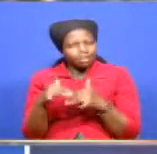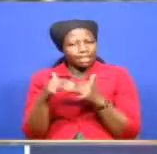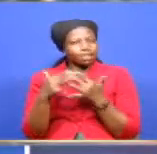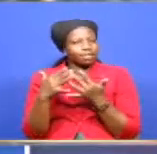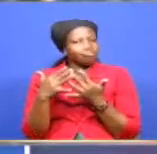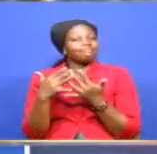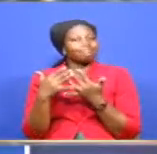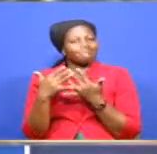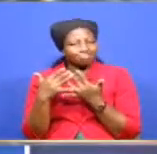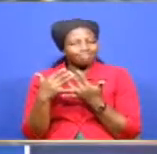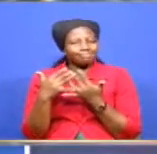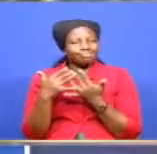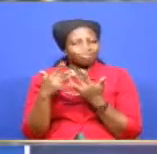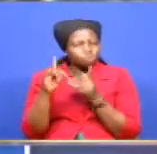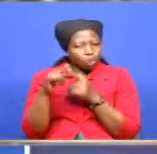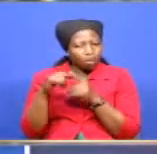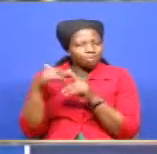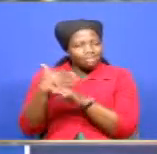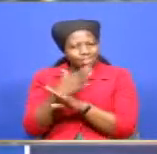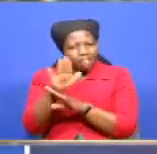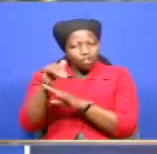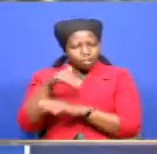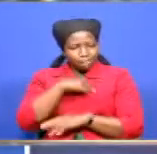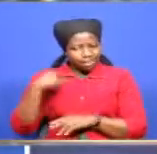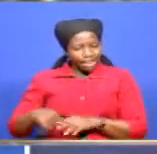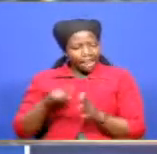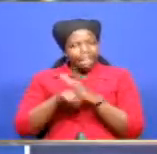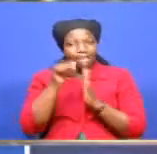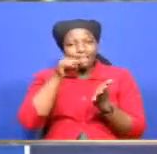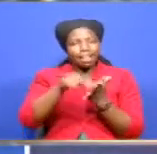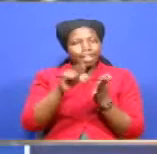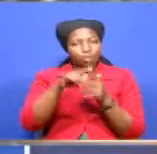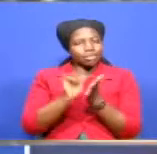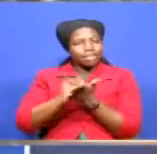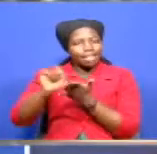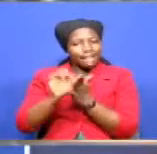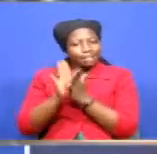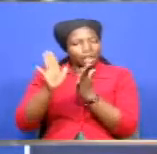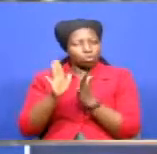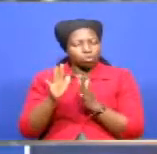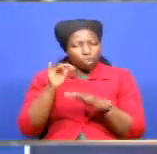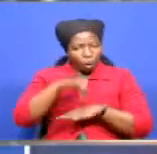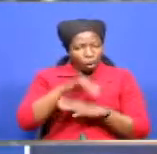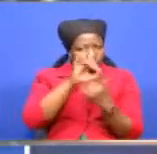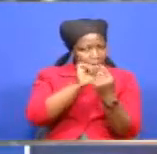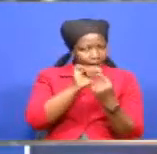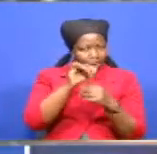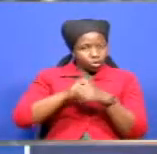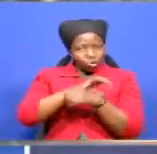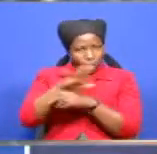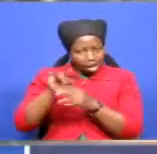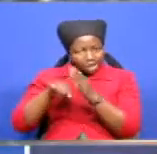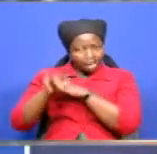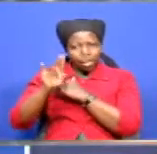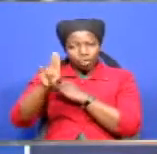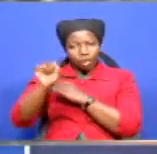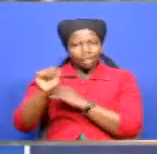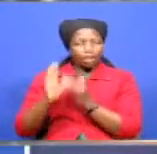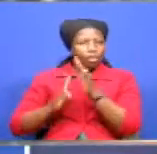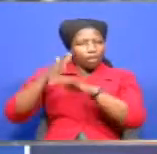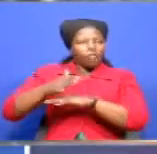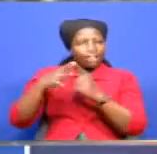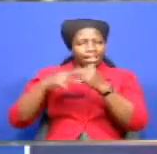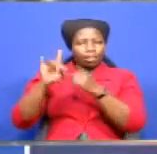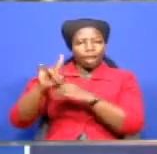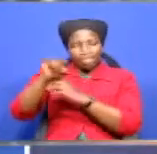agency's director general that he shared on Twitter. The coronavirus death toll in the U.S. surpassed 91,000 Tuesday, with the